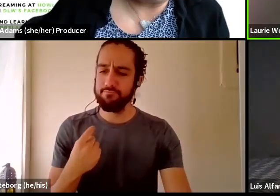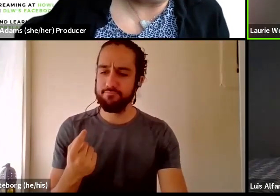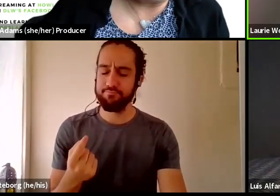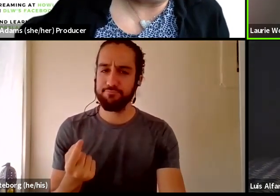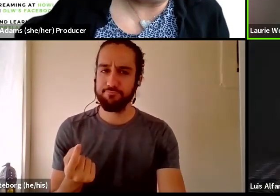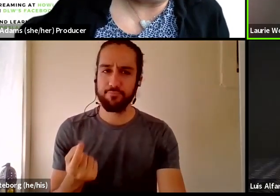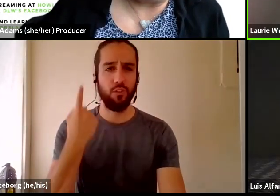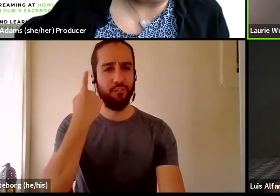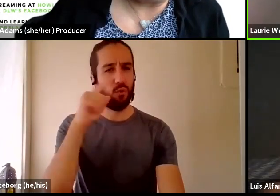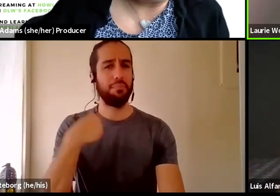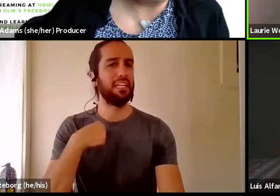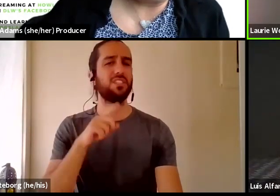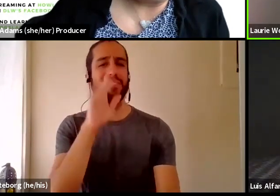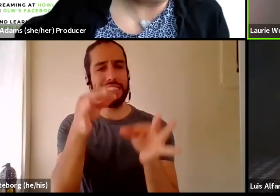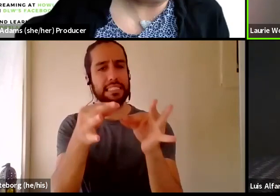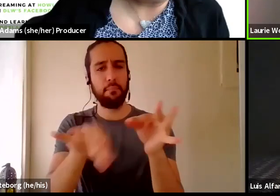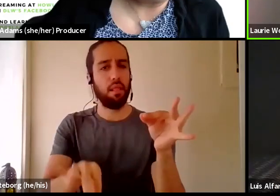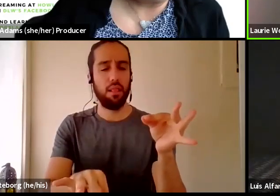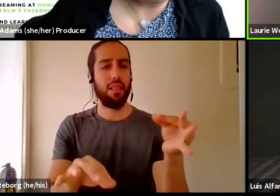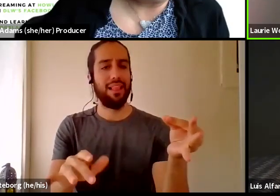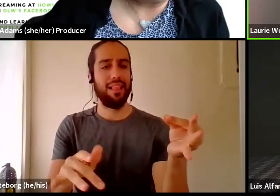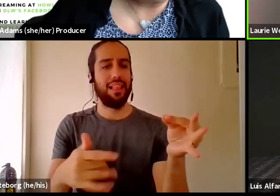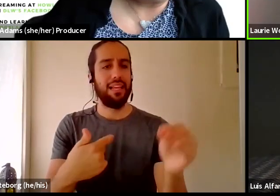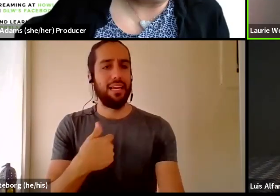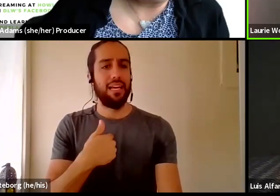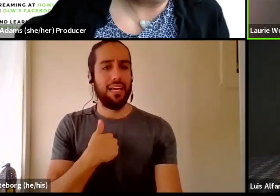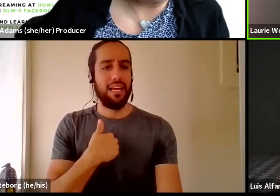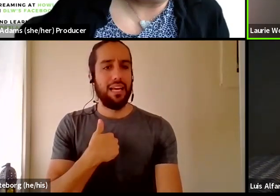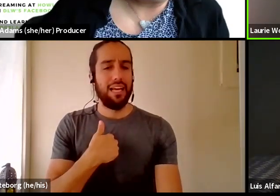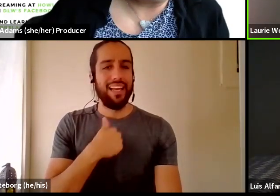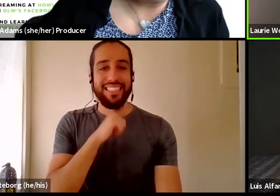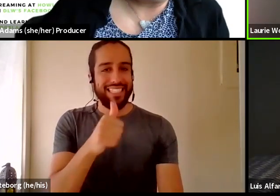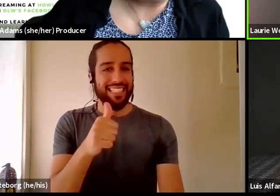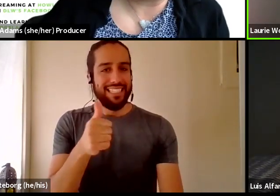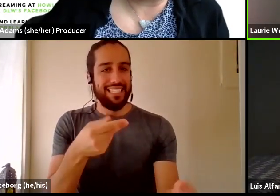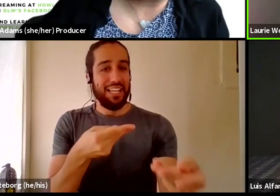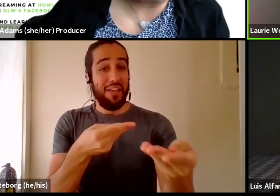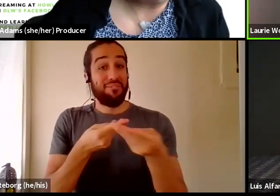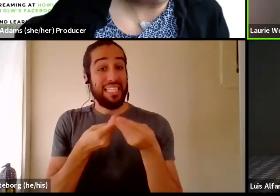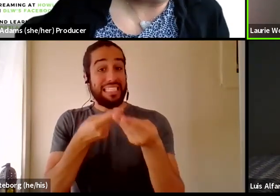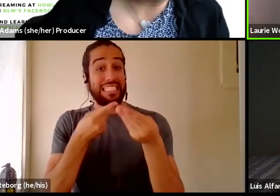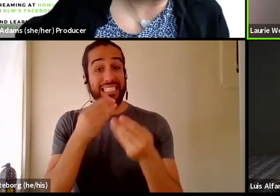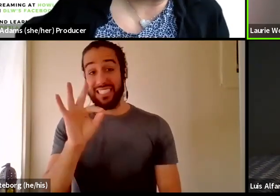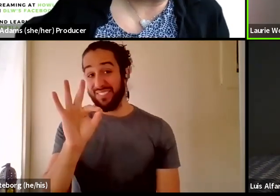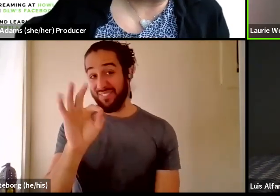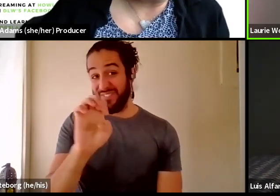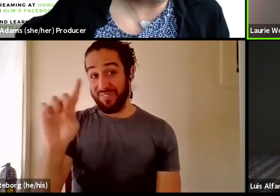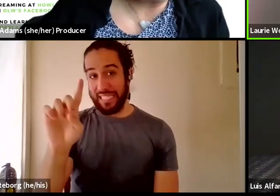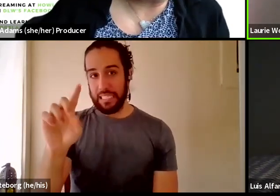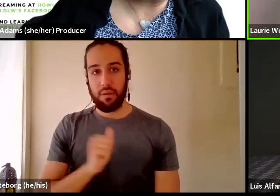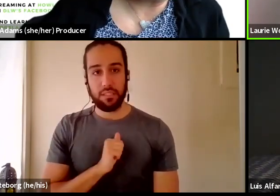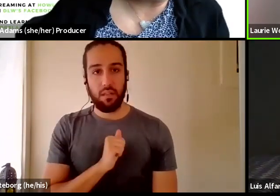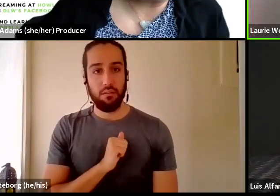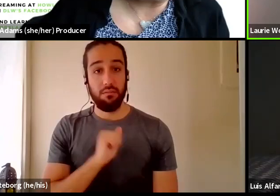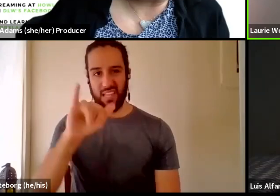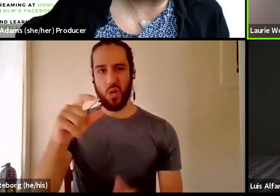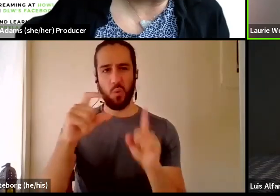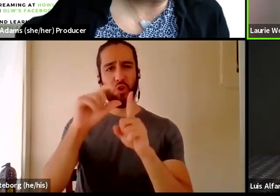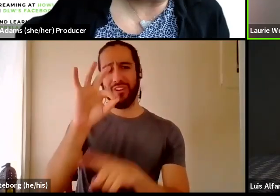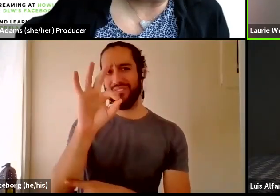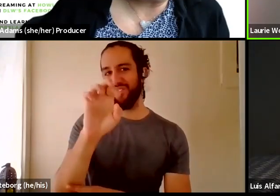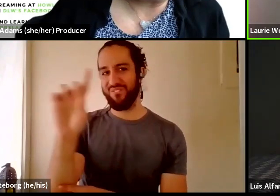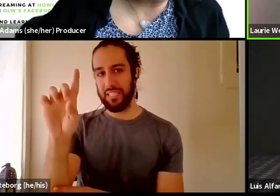For me, it's really simple. It's like I didn't feed myself, and I take that word feed in a lot of ways. Is I